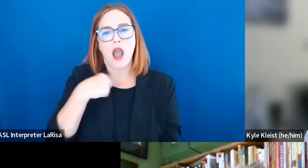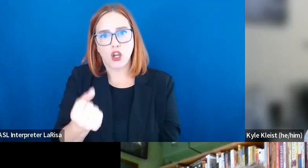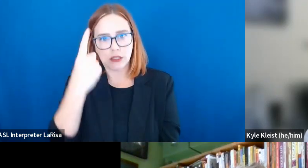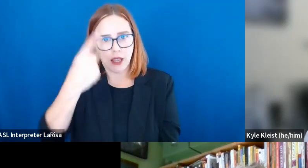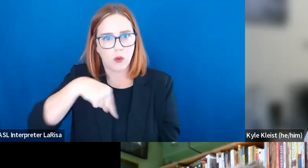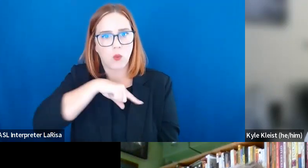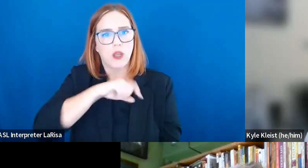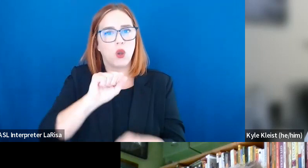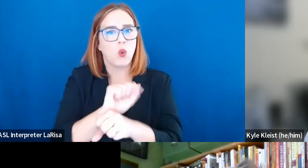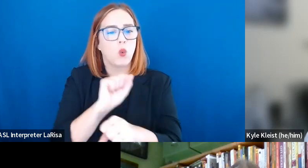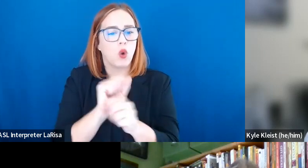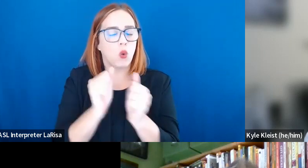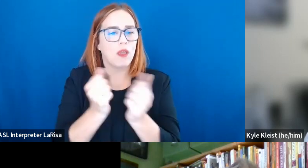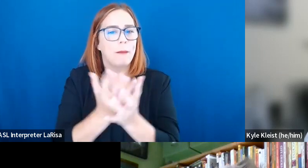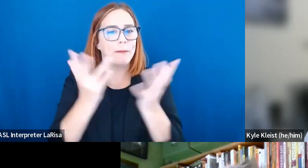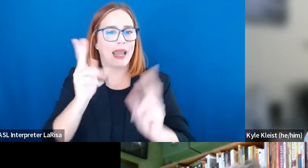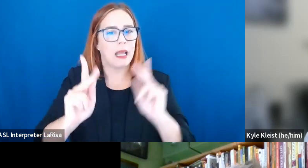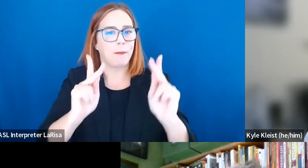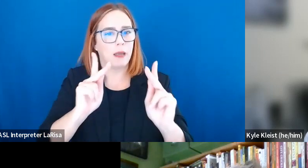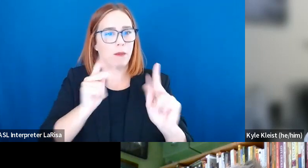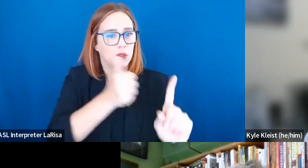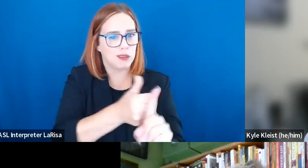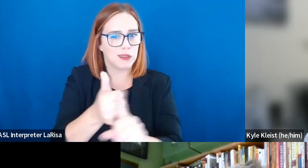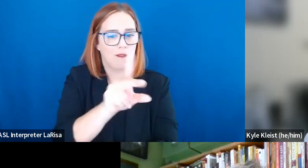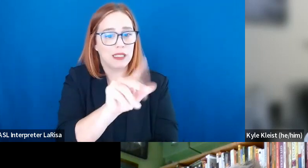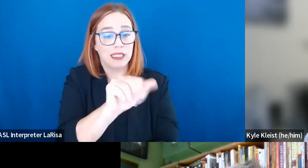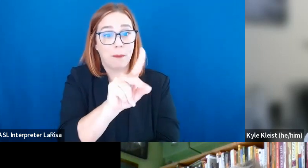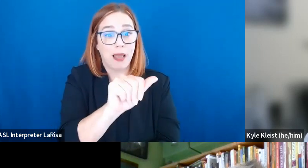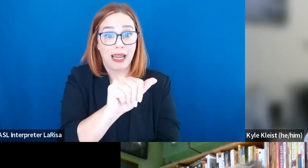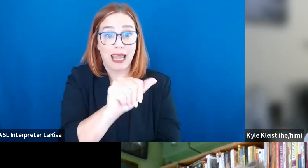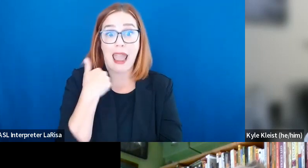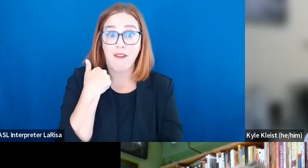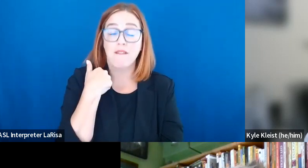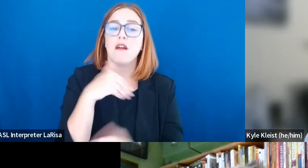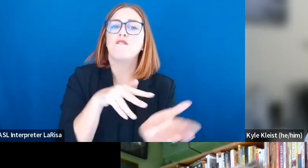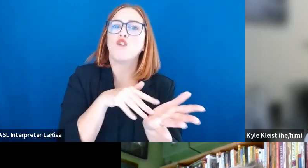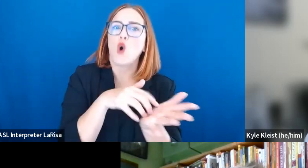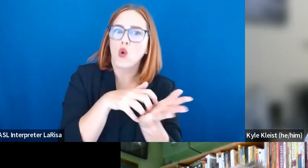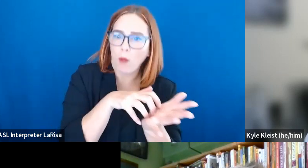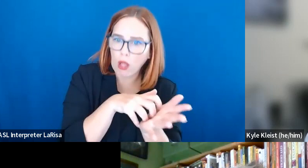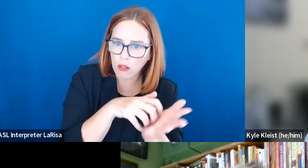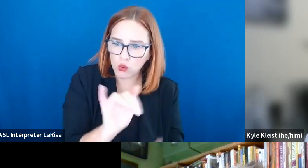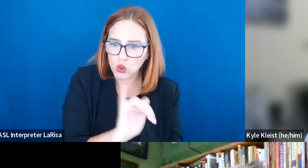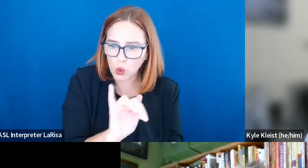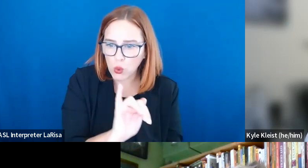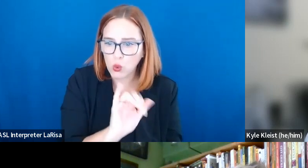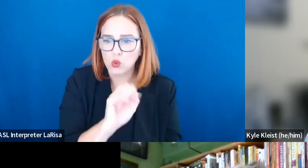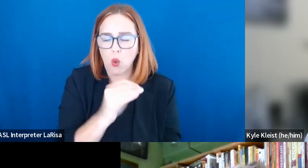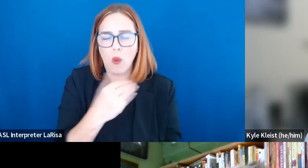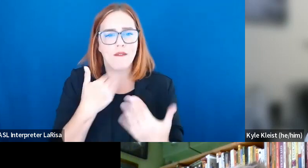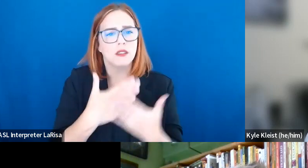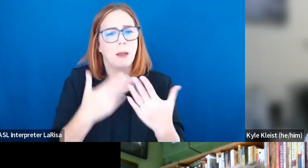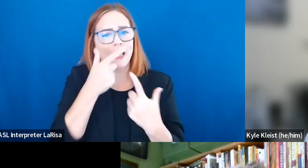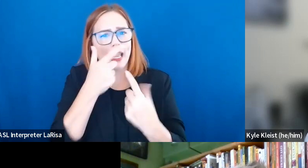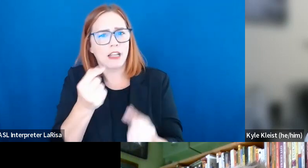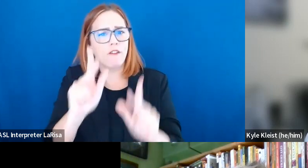disabilities are vulnerable as well. So there seems to be more of an emphasis on people doing background checks when it comes